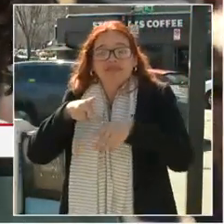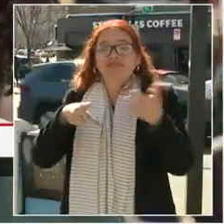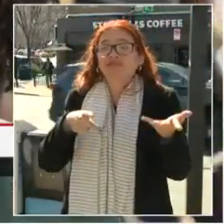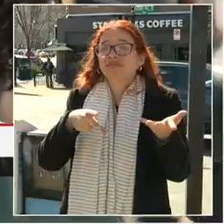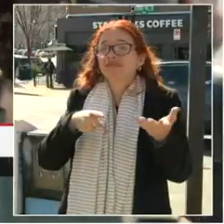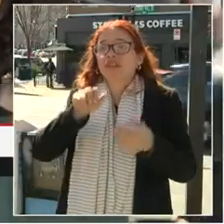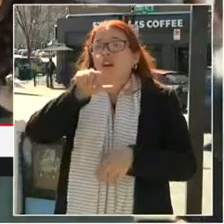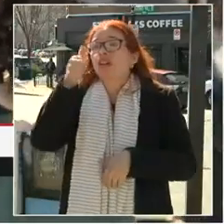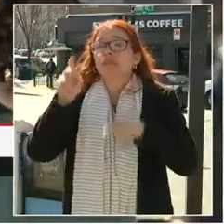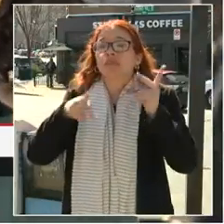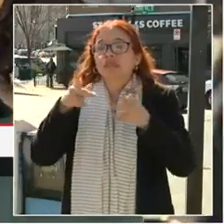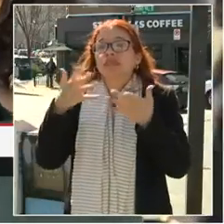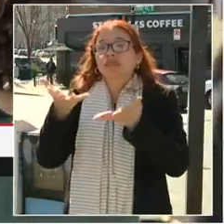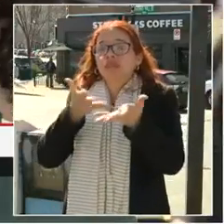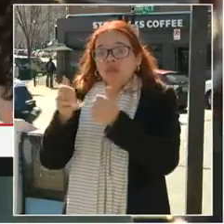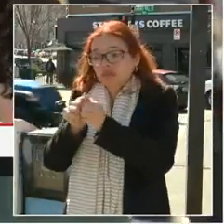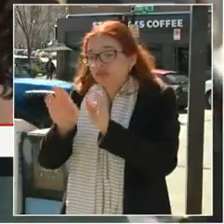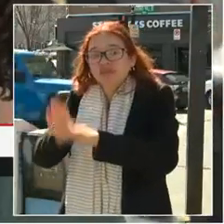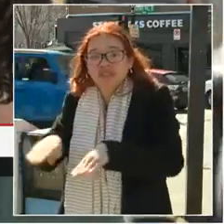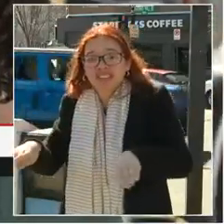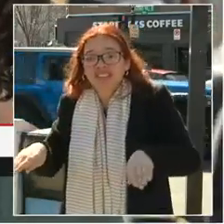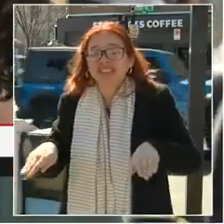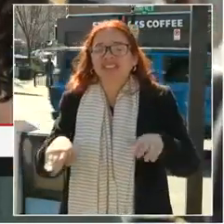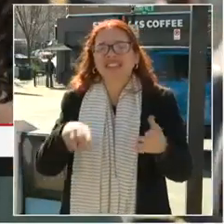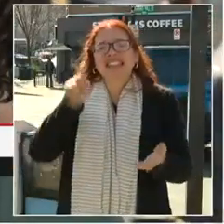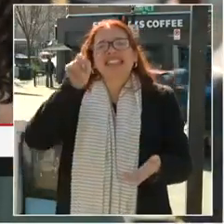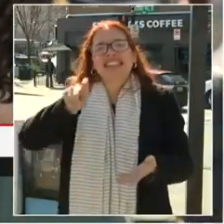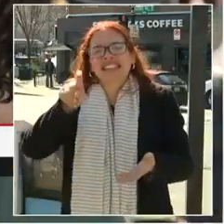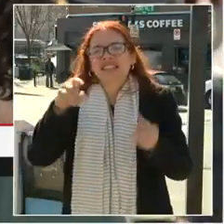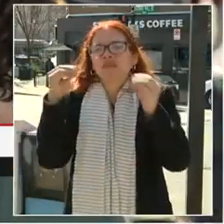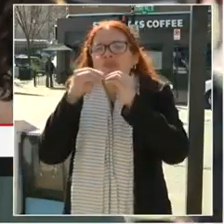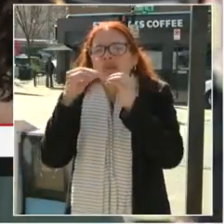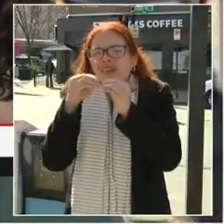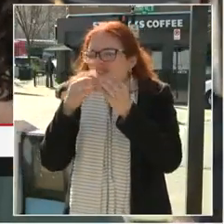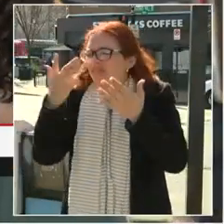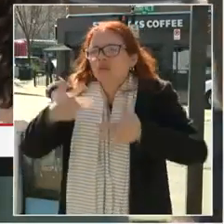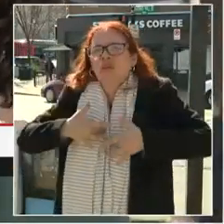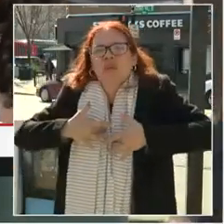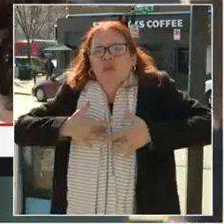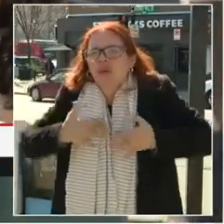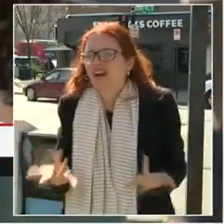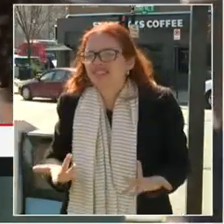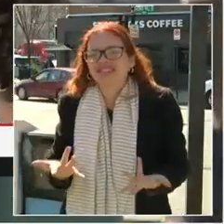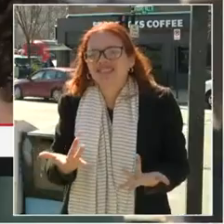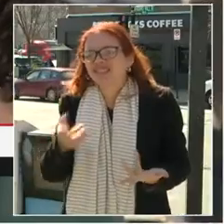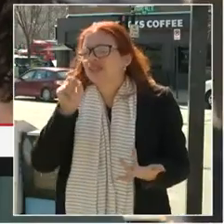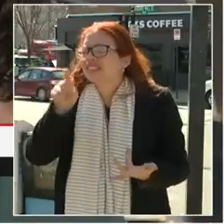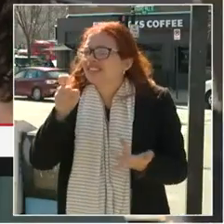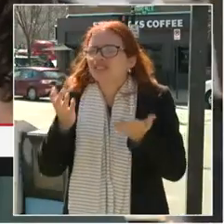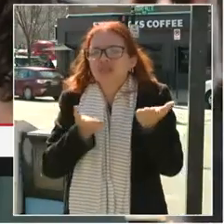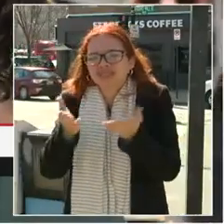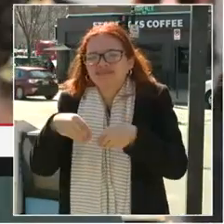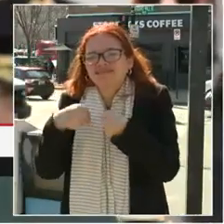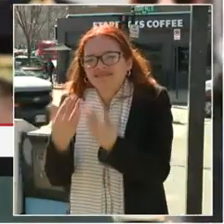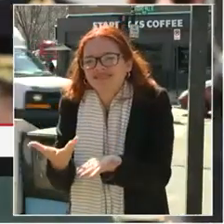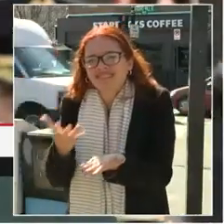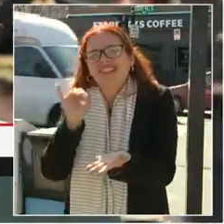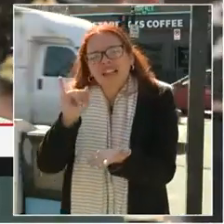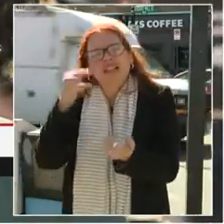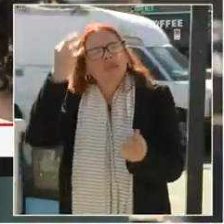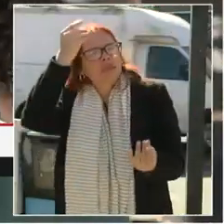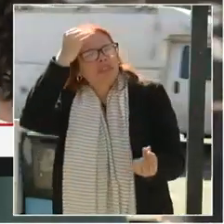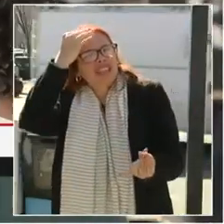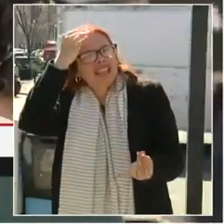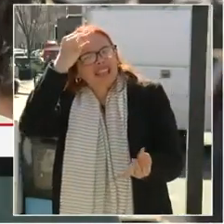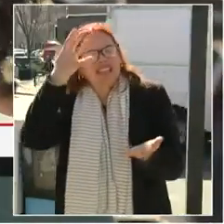that we need more information about what's going on with our kids so we can serve them better. So that's something for us to consider as well.